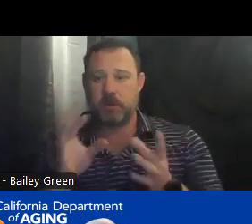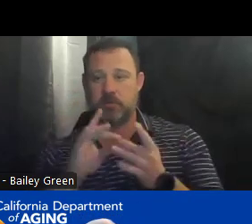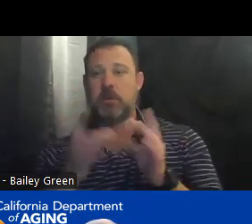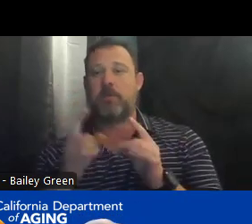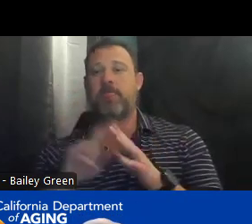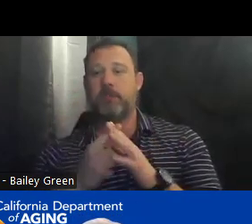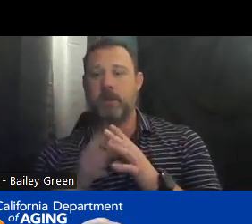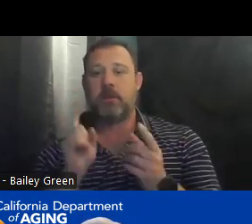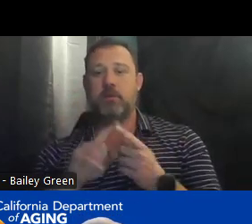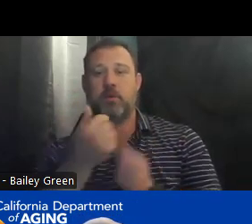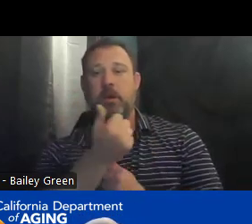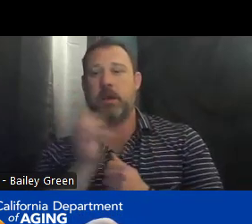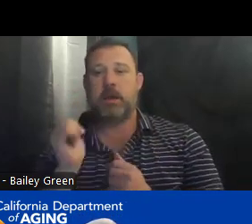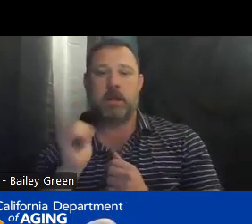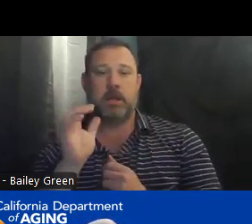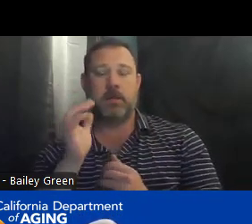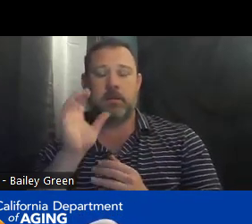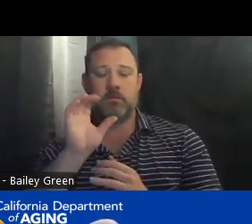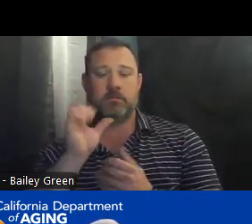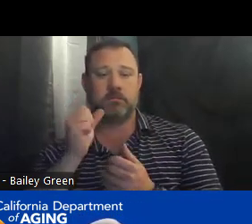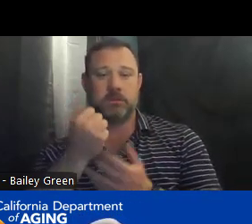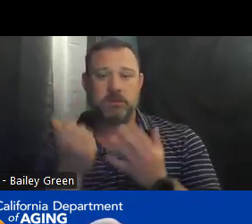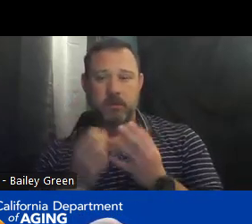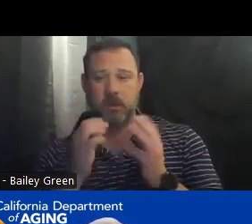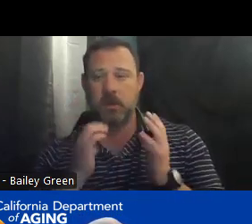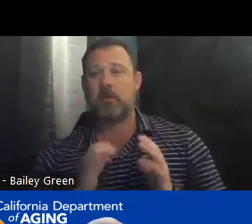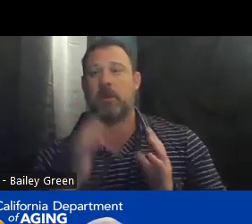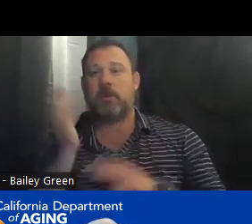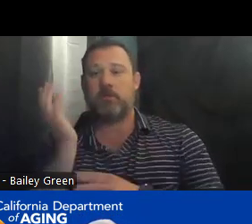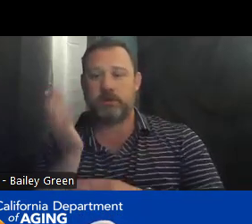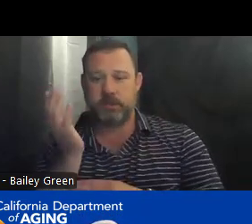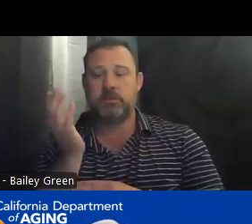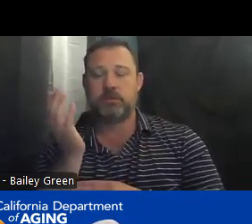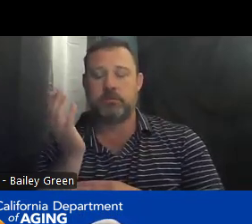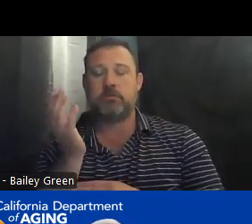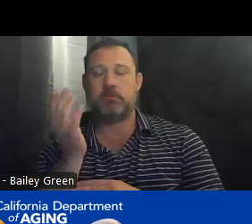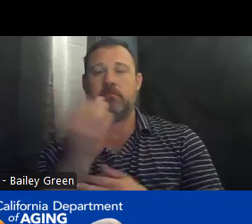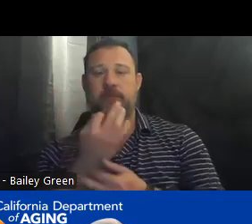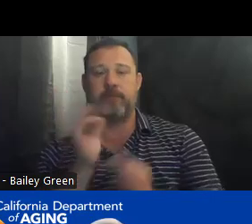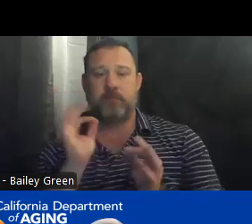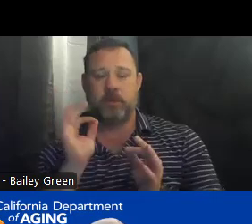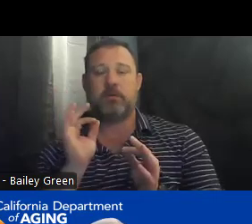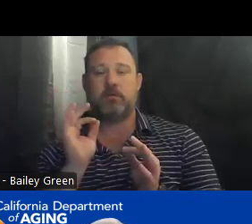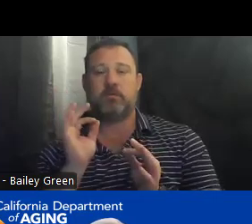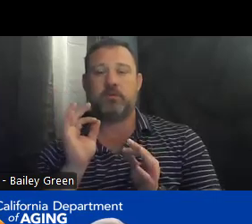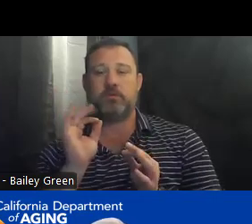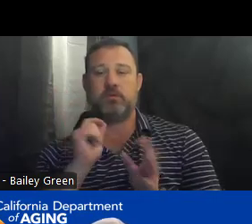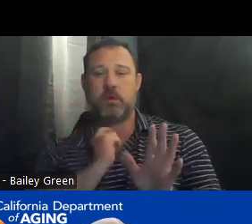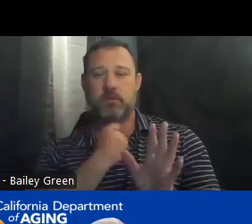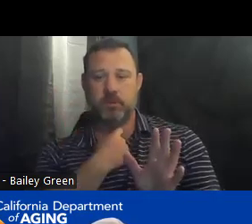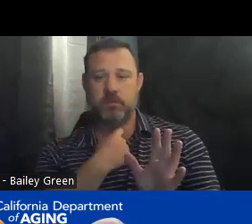in the beginning to any of the subcommittee presentations. feel free to unmute